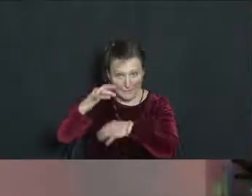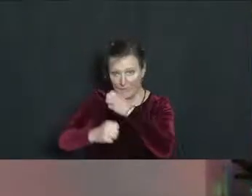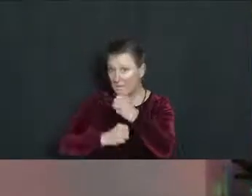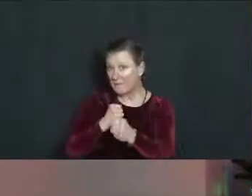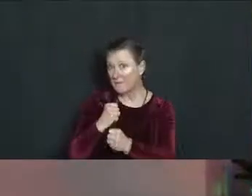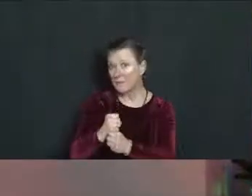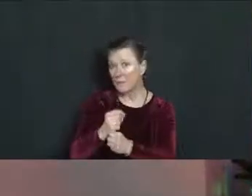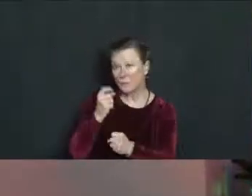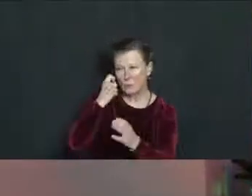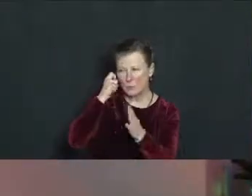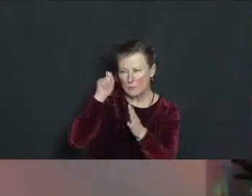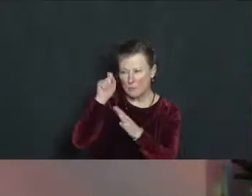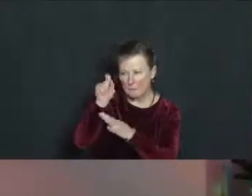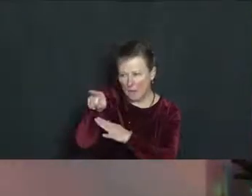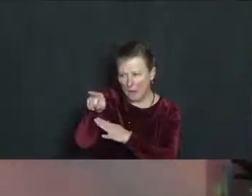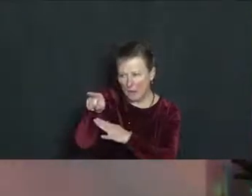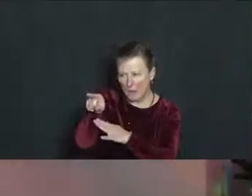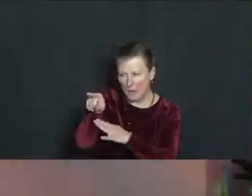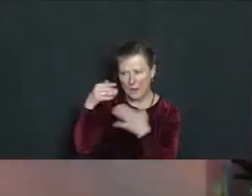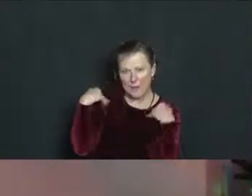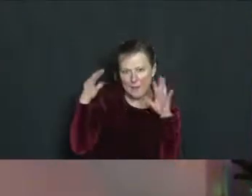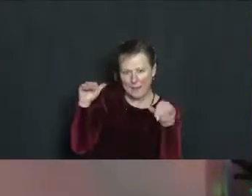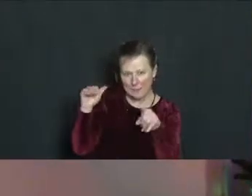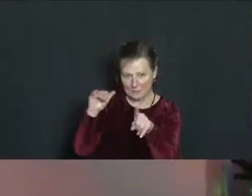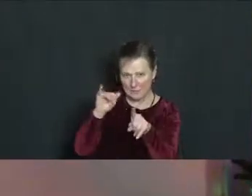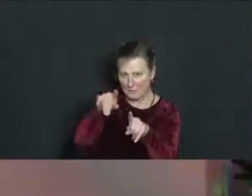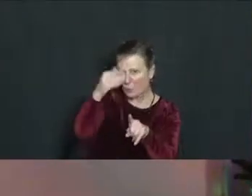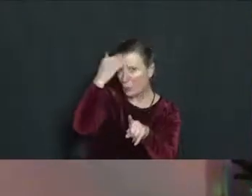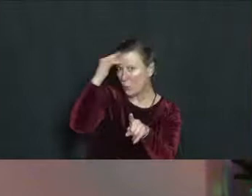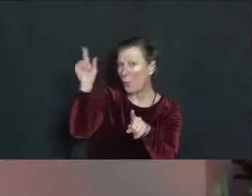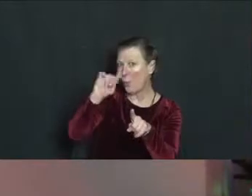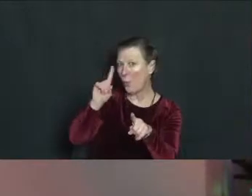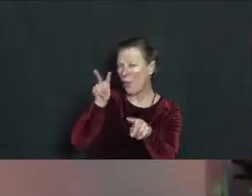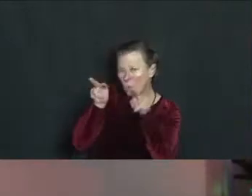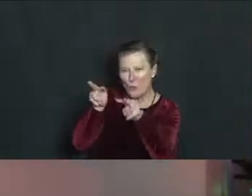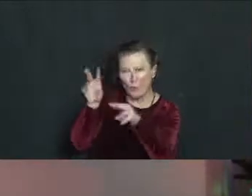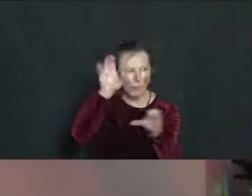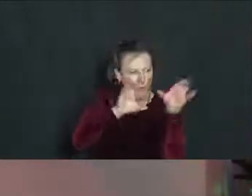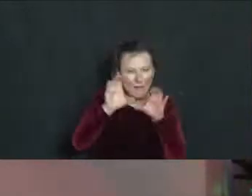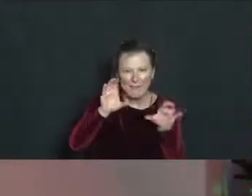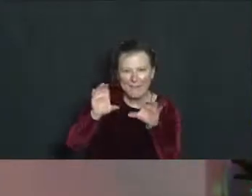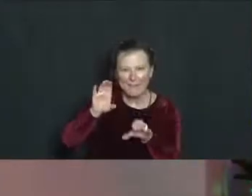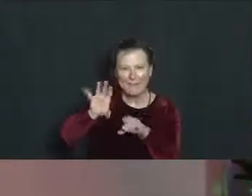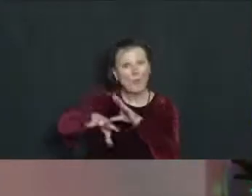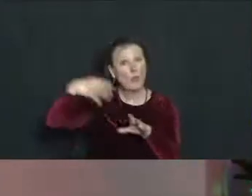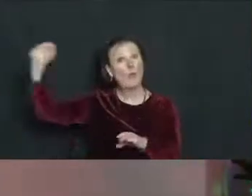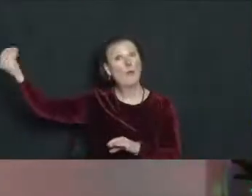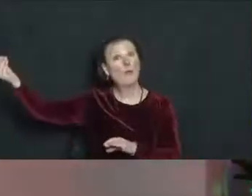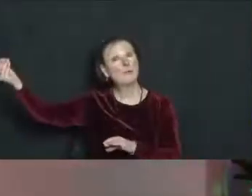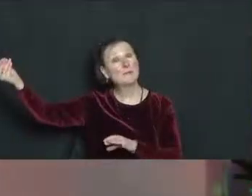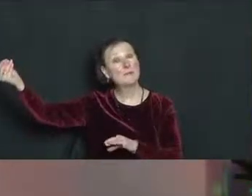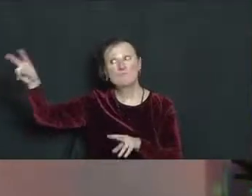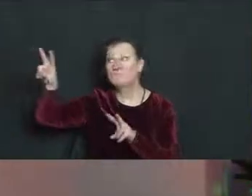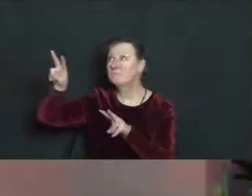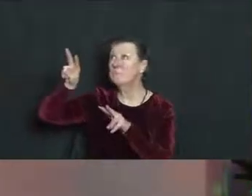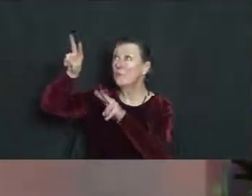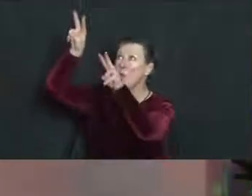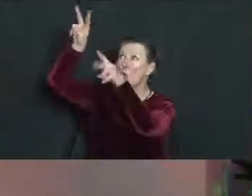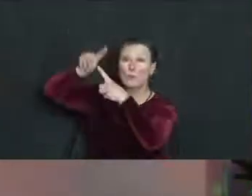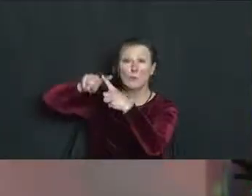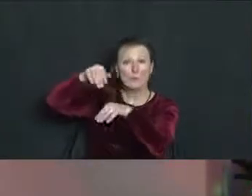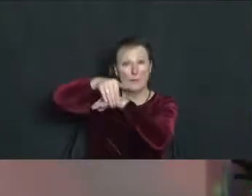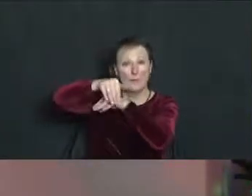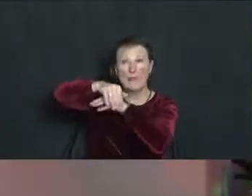to spot angels, if you know where to look. If you know where to look. Go out and look into the night